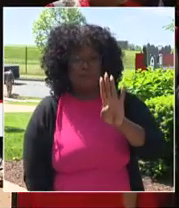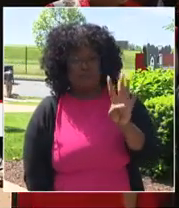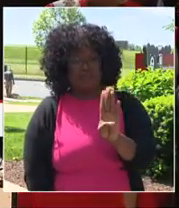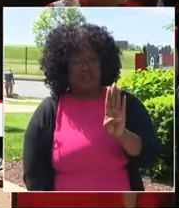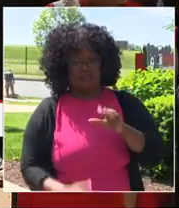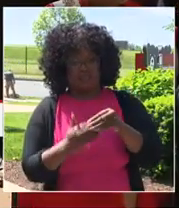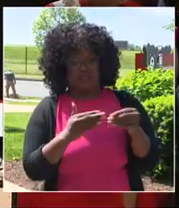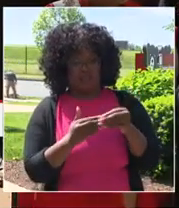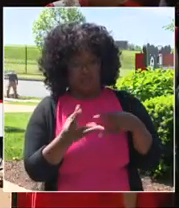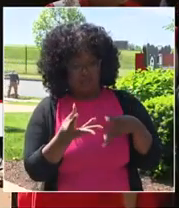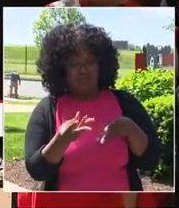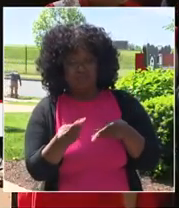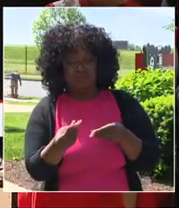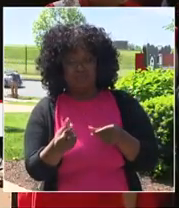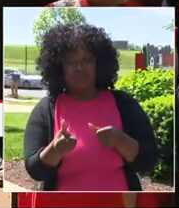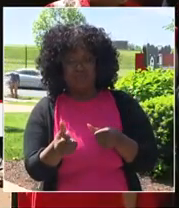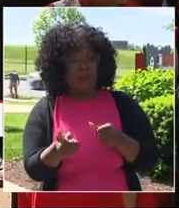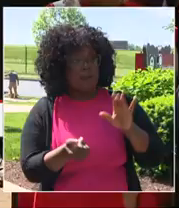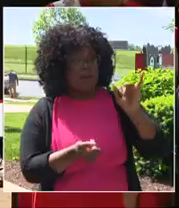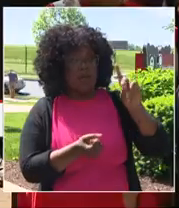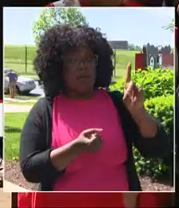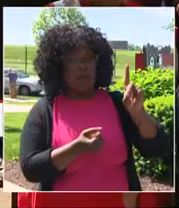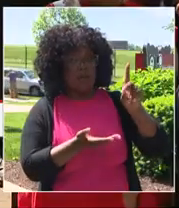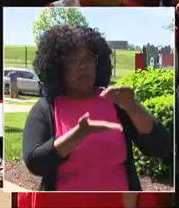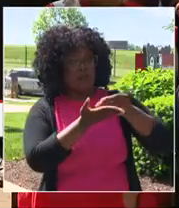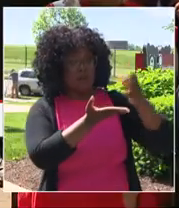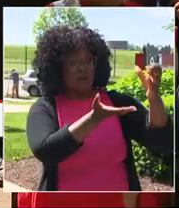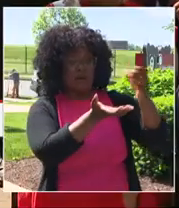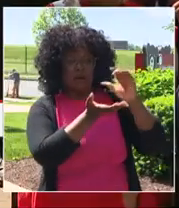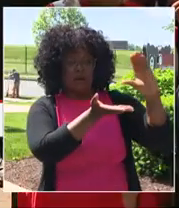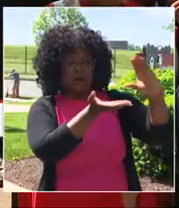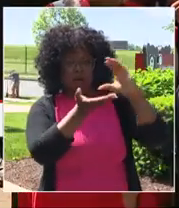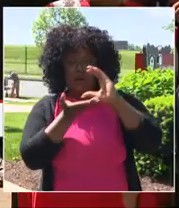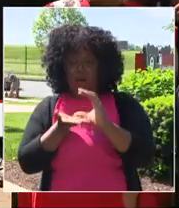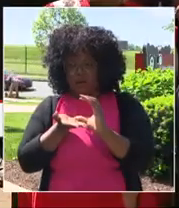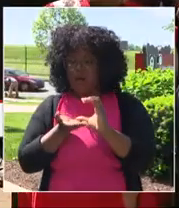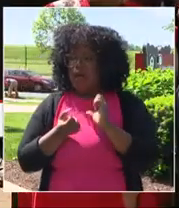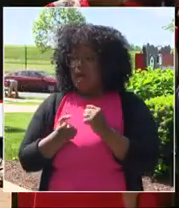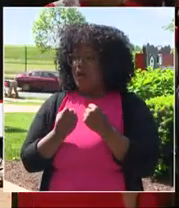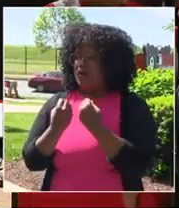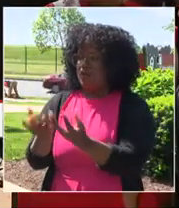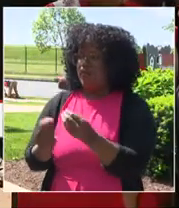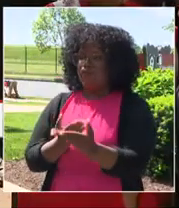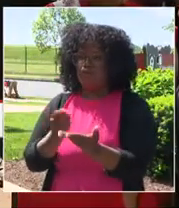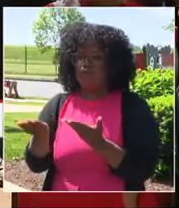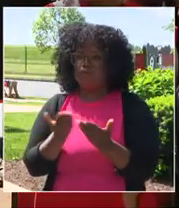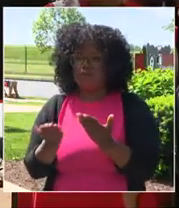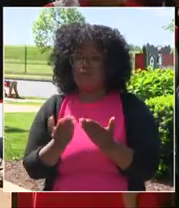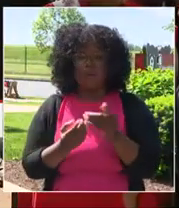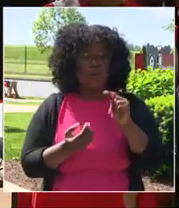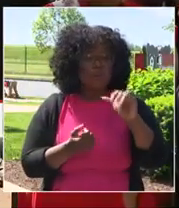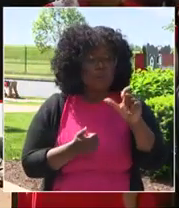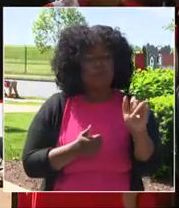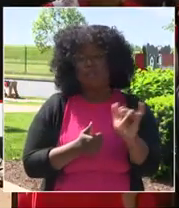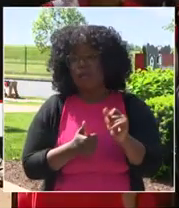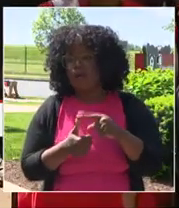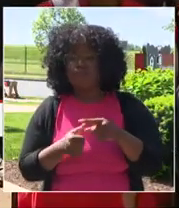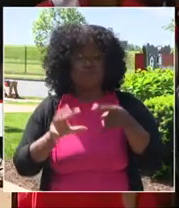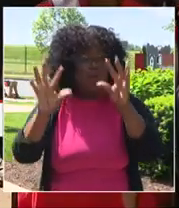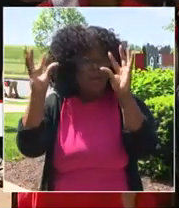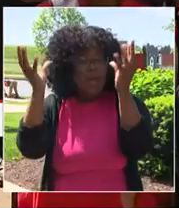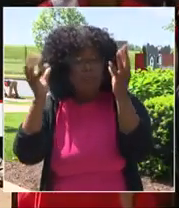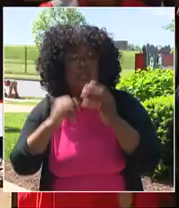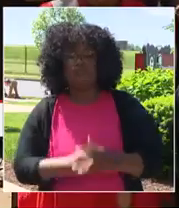Medicaid funding helps us purchase many of the life-saving tools that we have, including ambulances, the whole blood